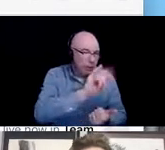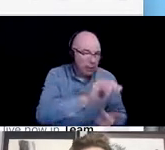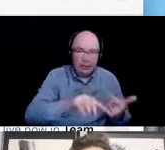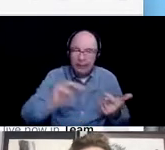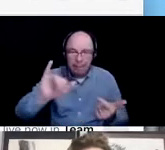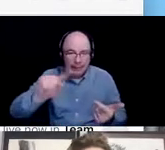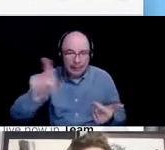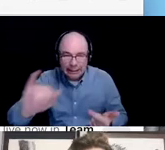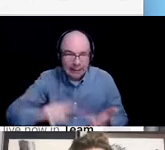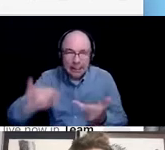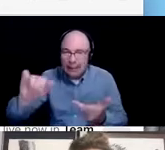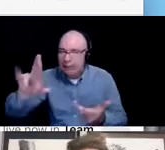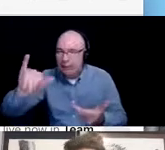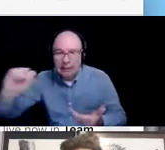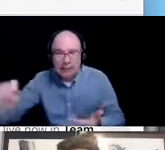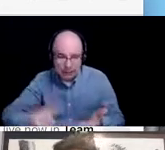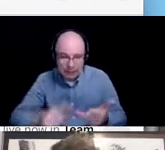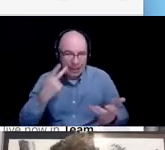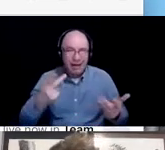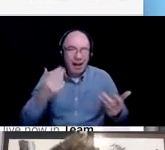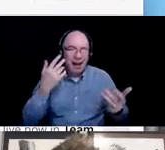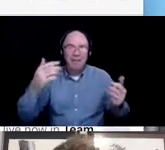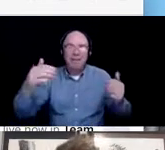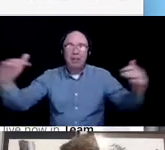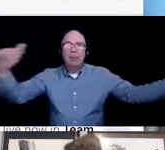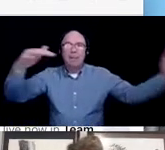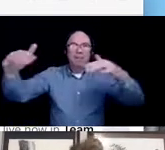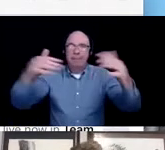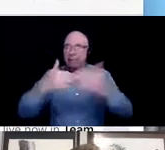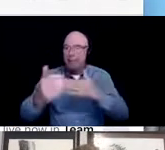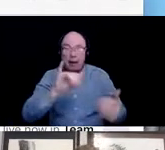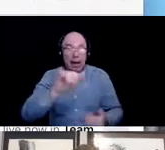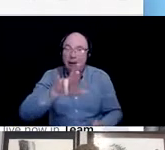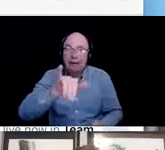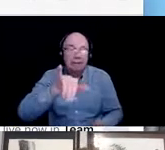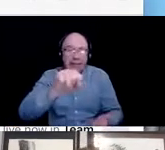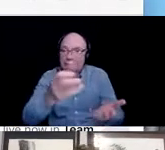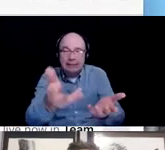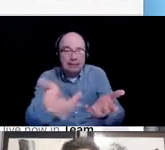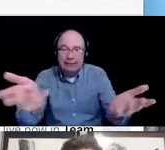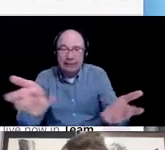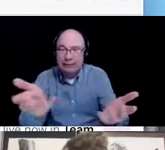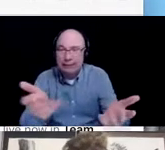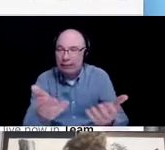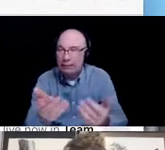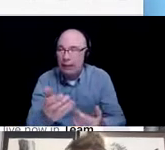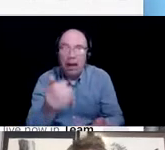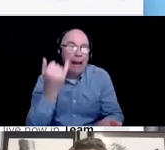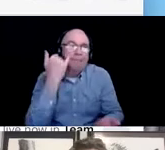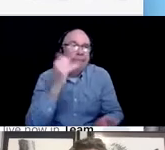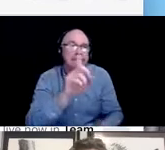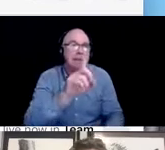Mitzi, Iris. I'm looking at the live stream. What would I'm gonna say Iris here? What would